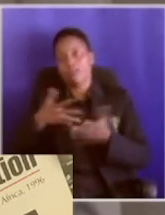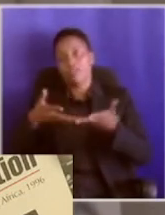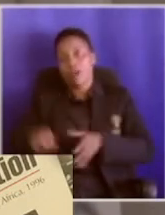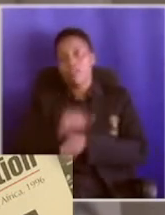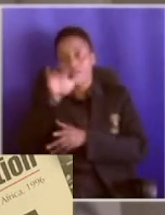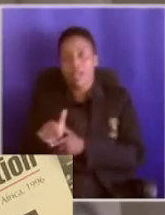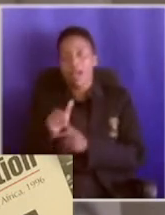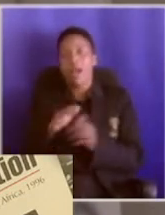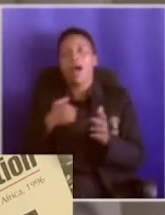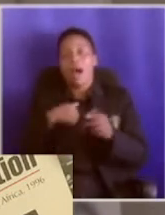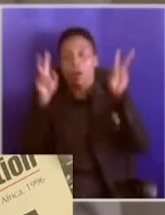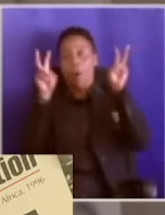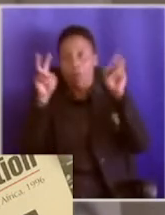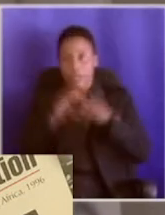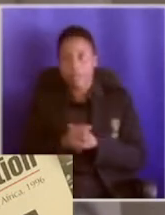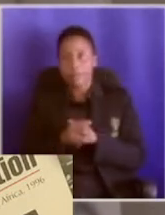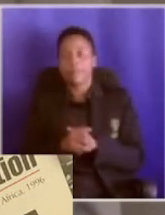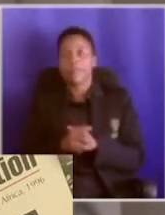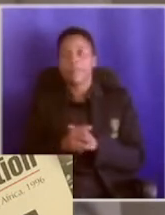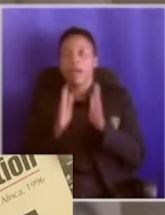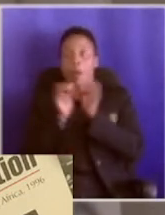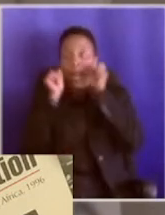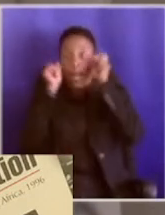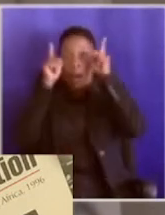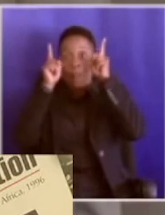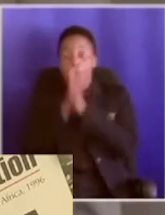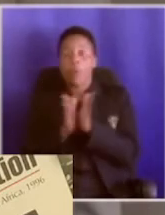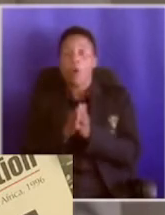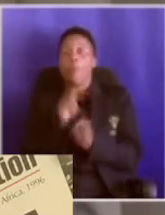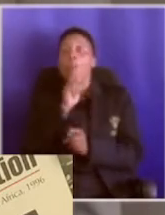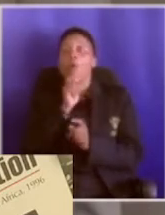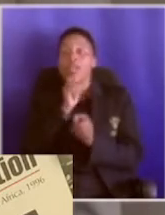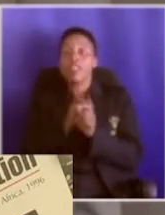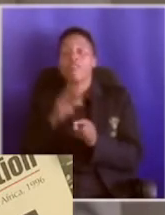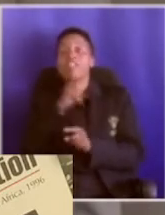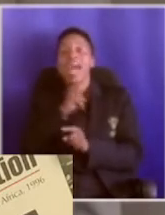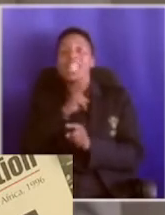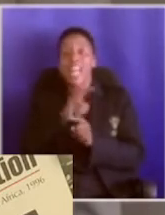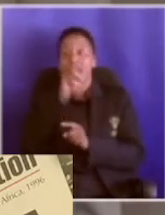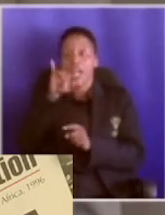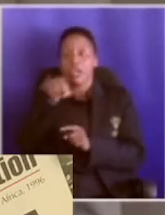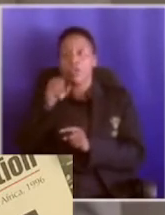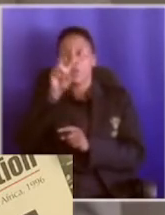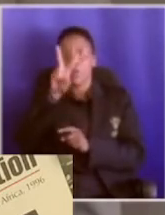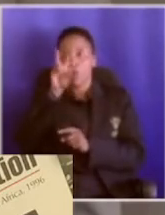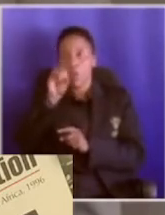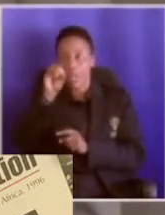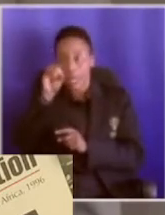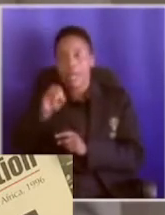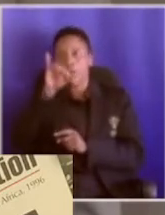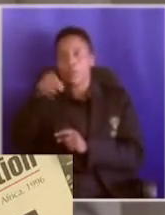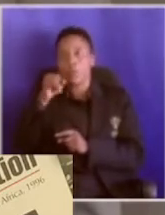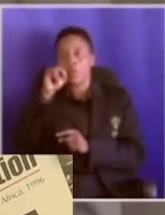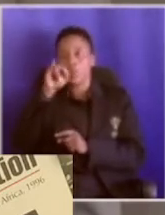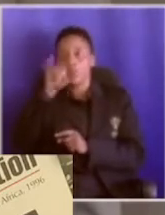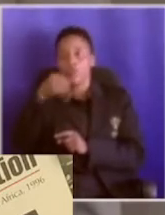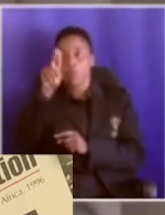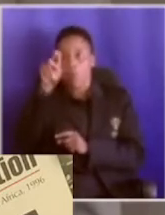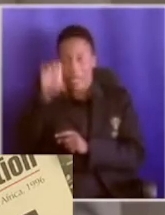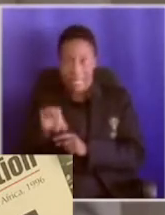quote, "Awakening on Friday morning, June 20, 1913, the South